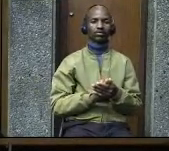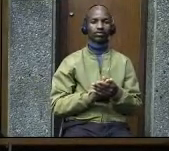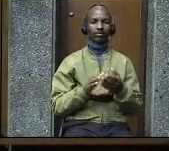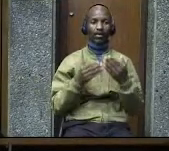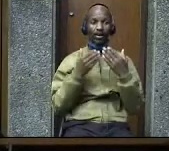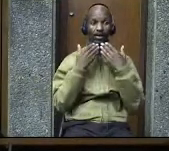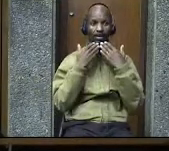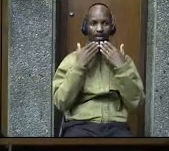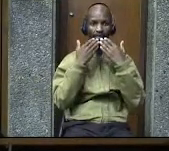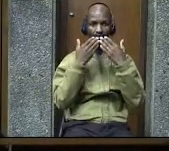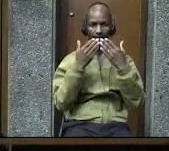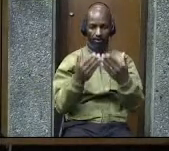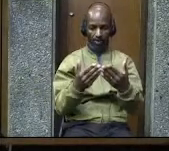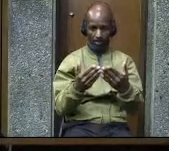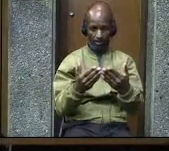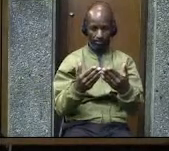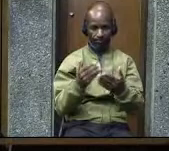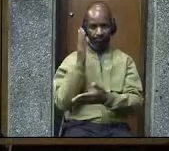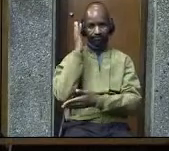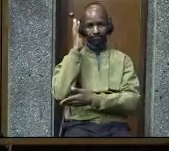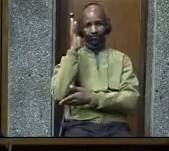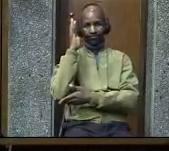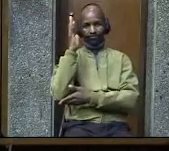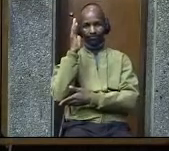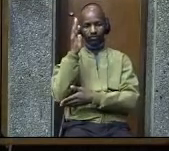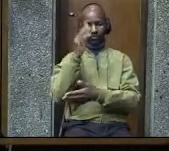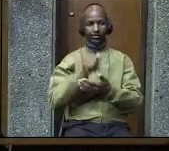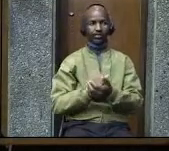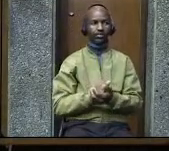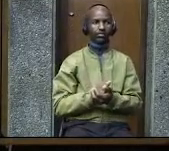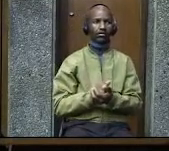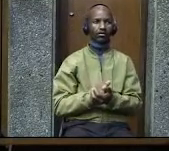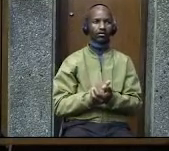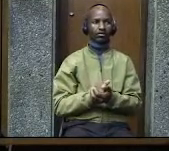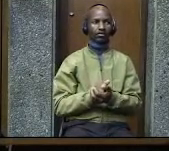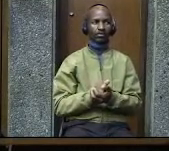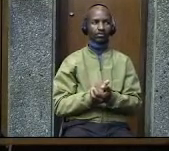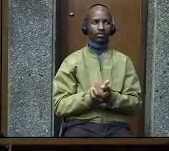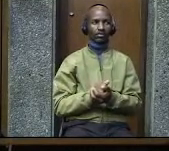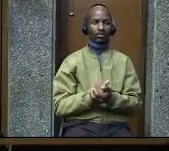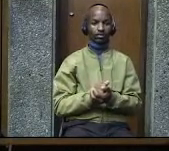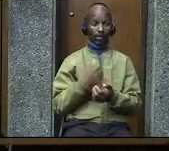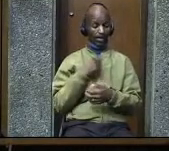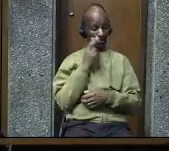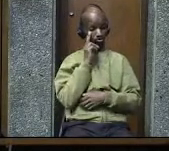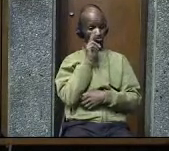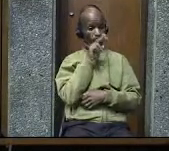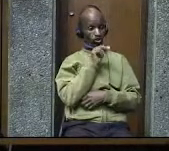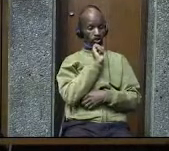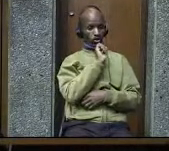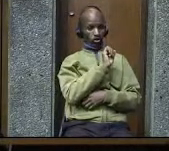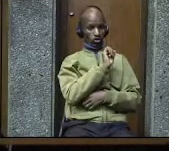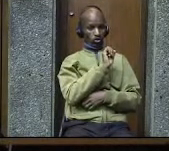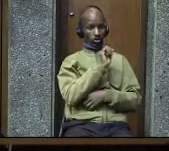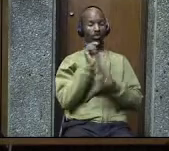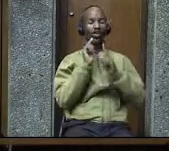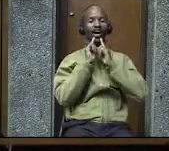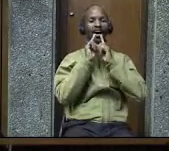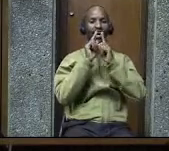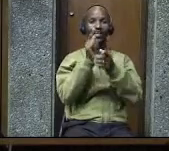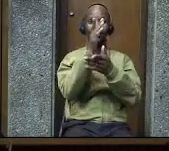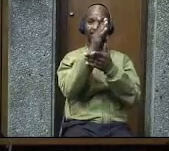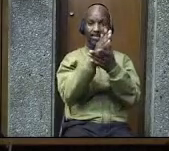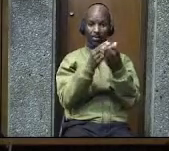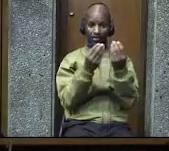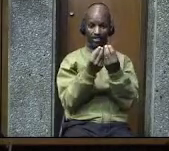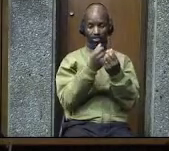Thank you so much for the presentation. And I saw you responding to some of them as you